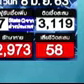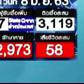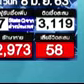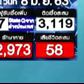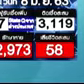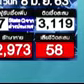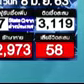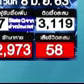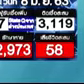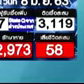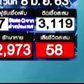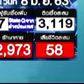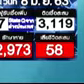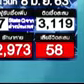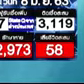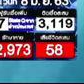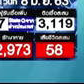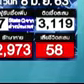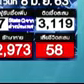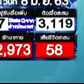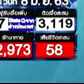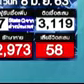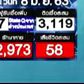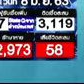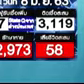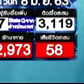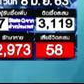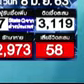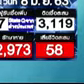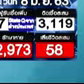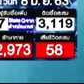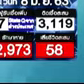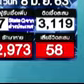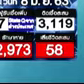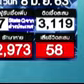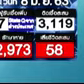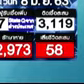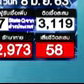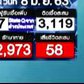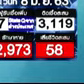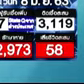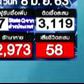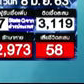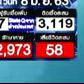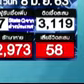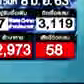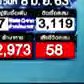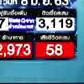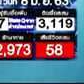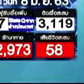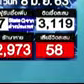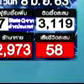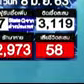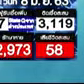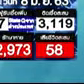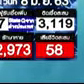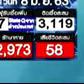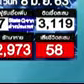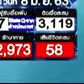state quarantine is available at their own expense. Information can be found at the World Wide